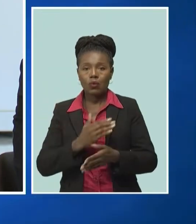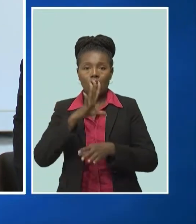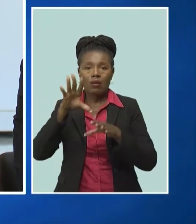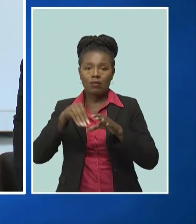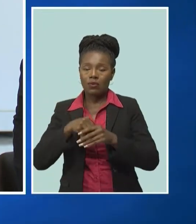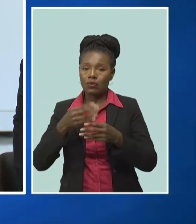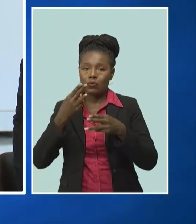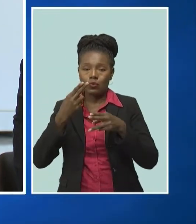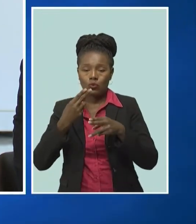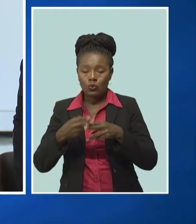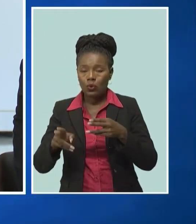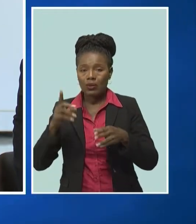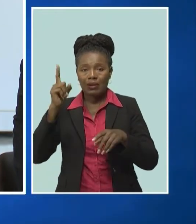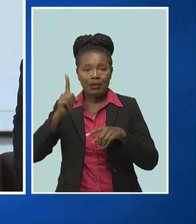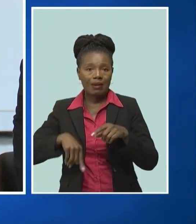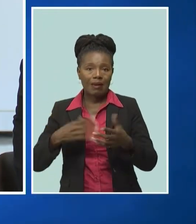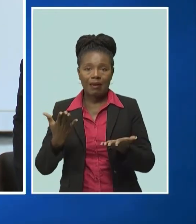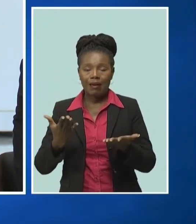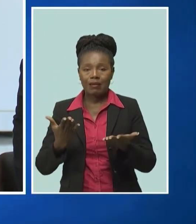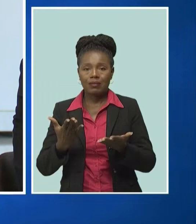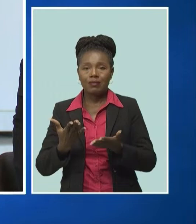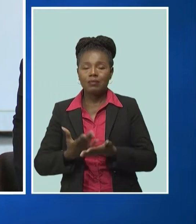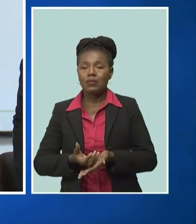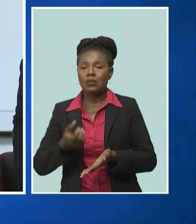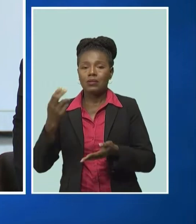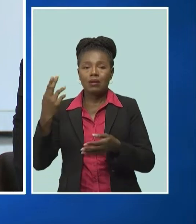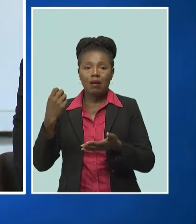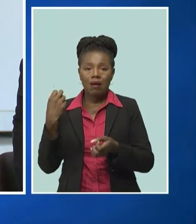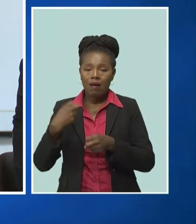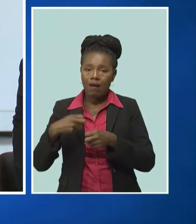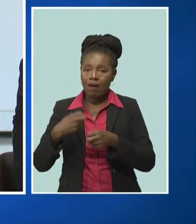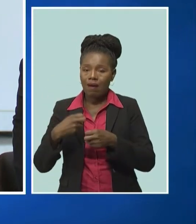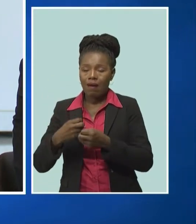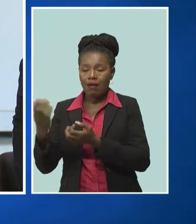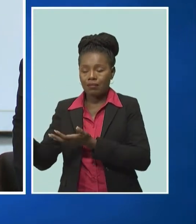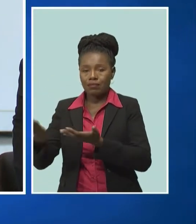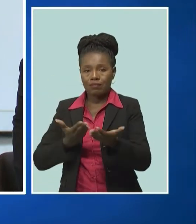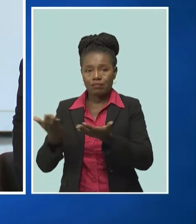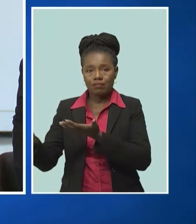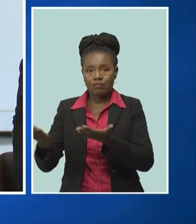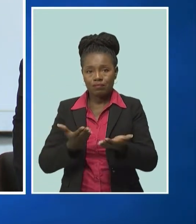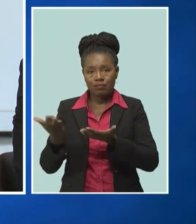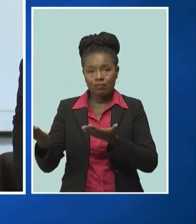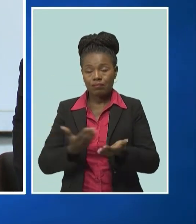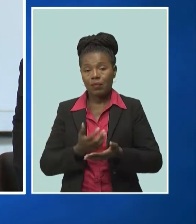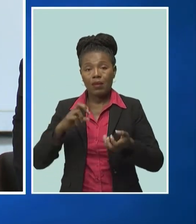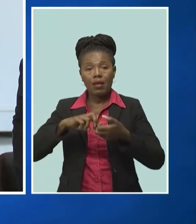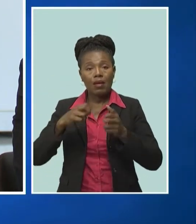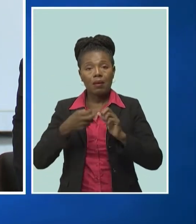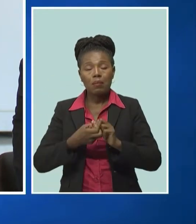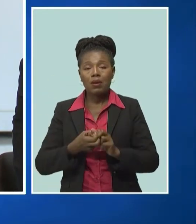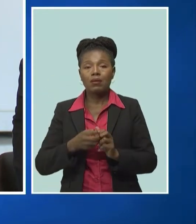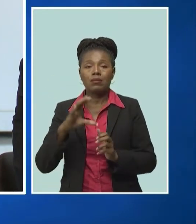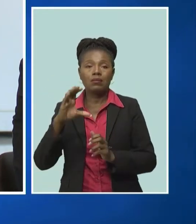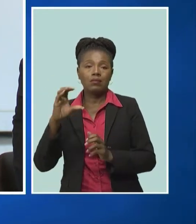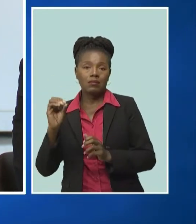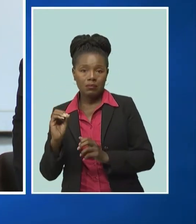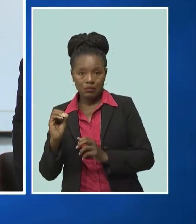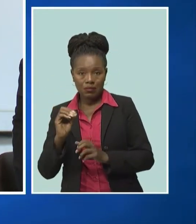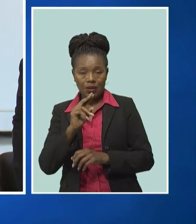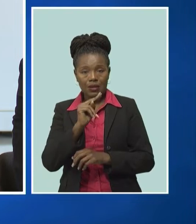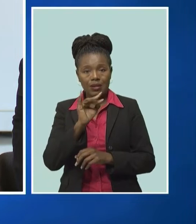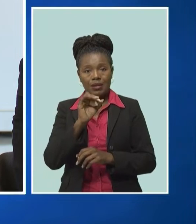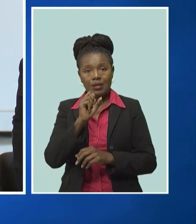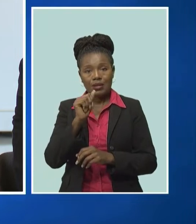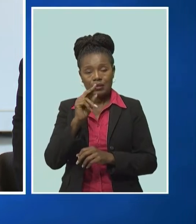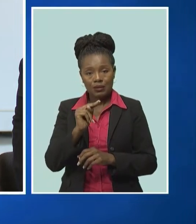shortage, are facing supply chain shortage challenges. That means that companies like Nissan, in partnership with